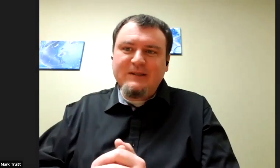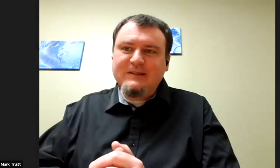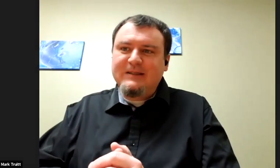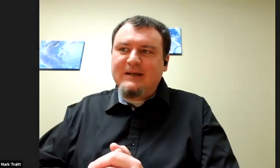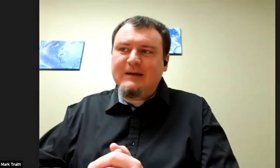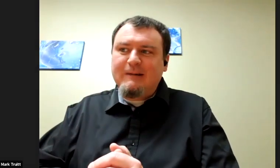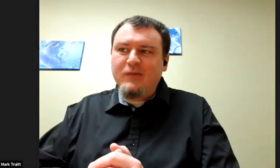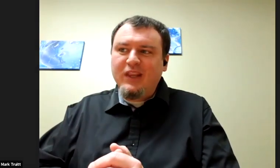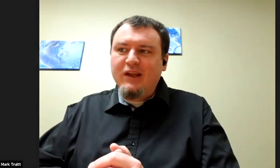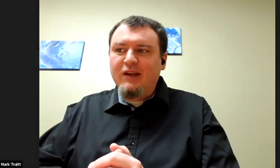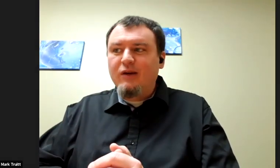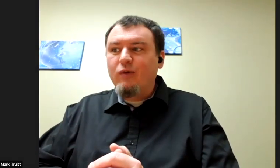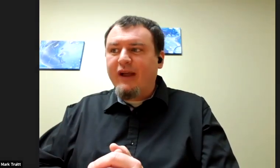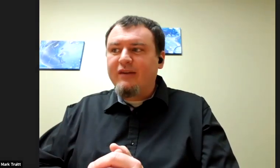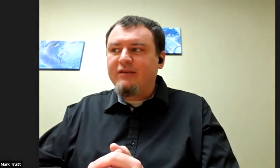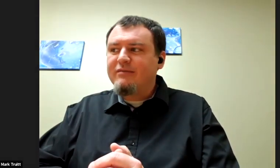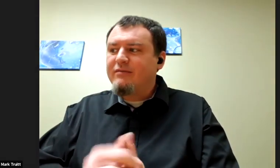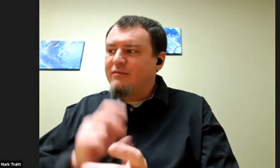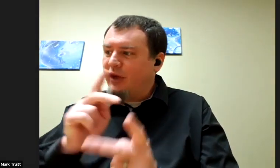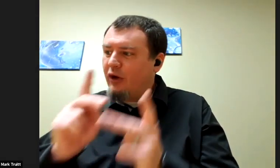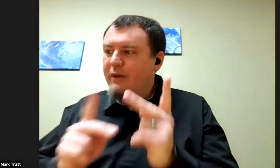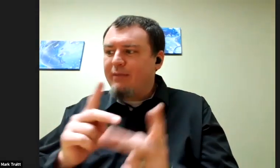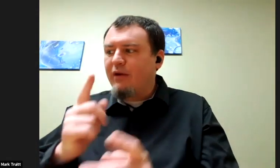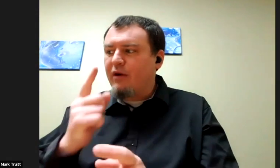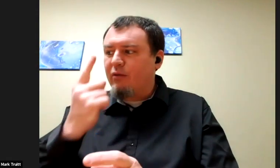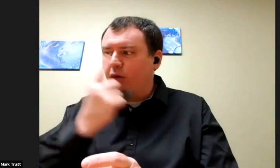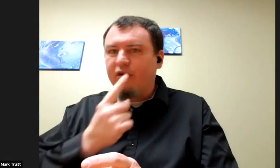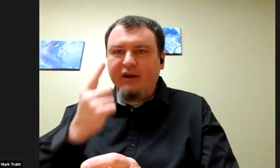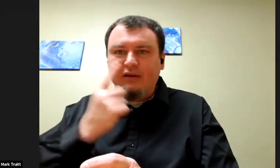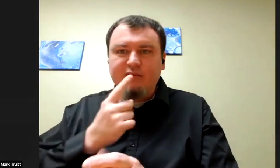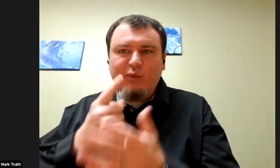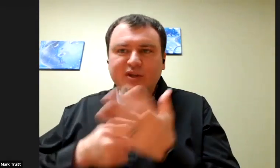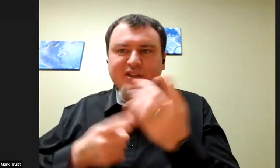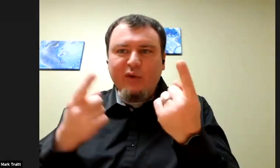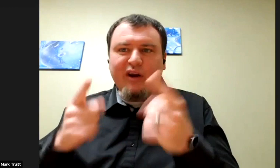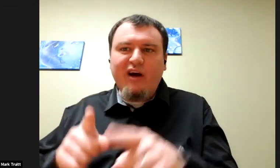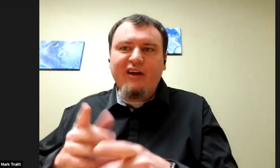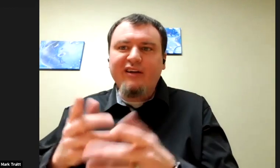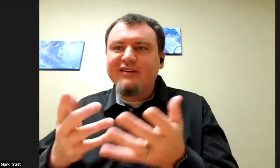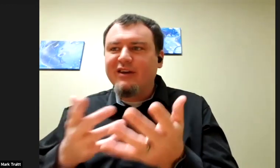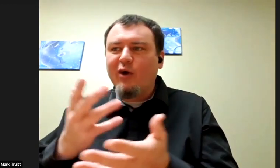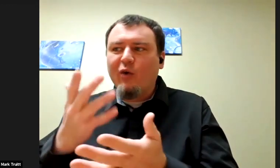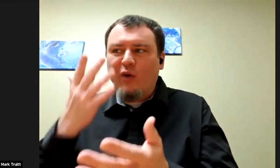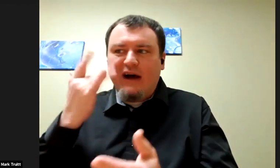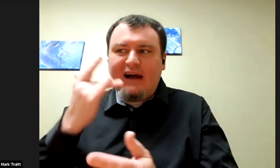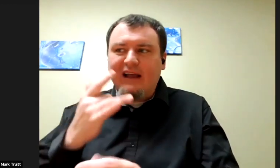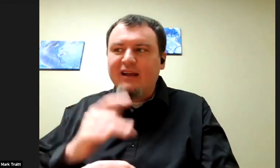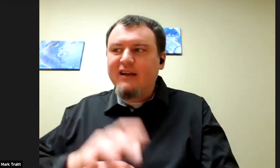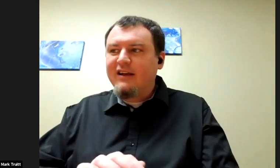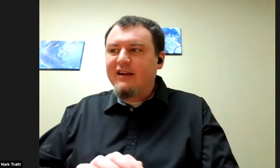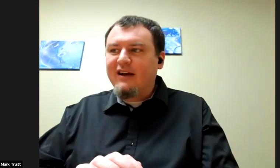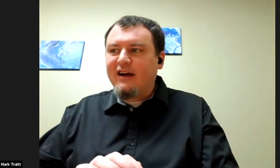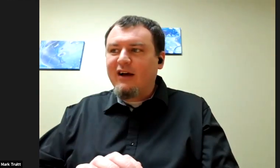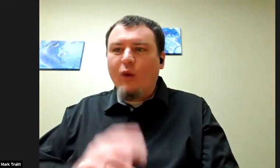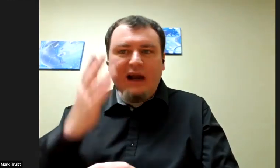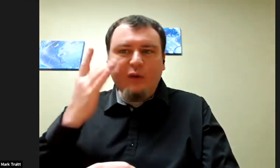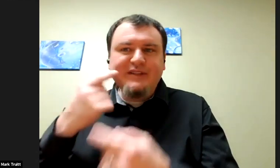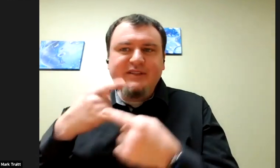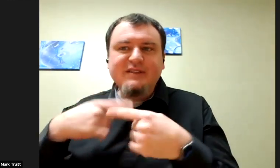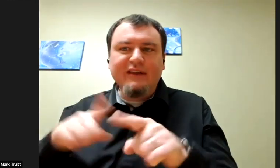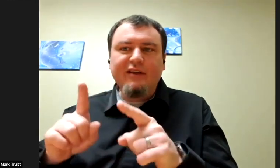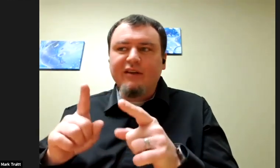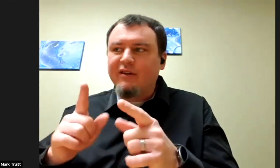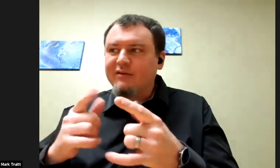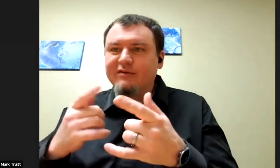now, when, you know, people are wondering what's going on, you know, why